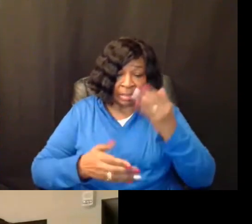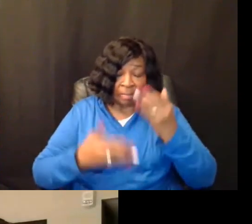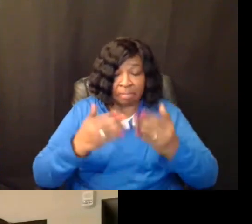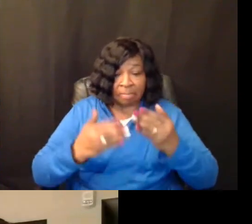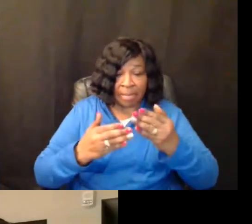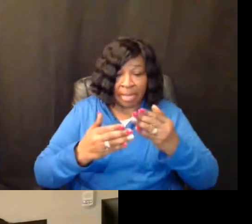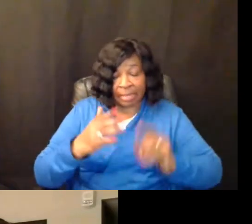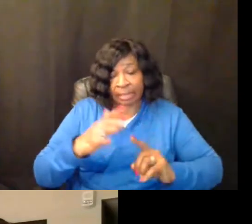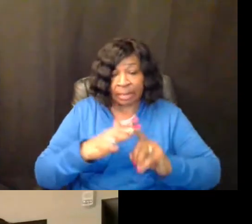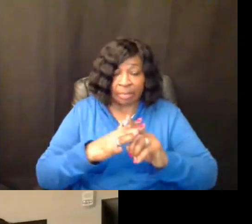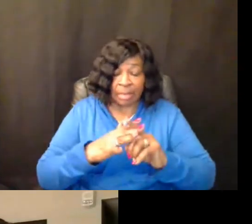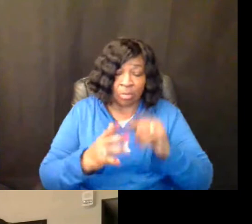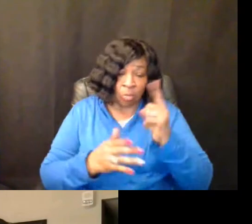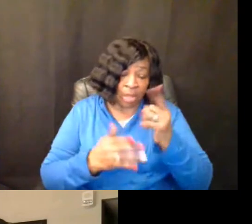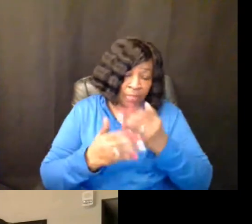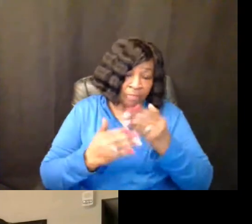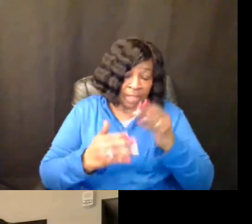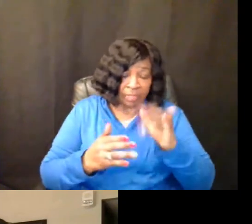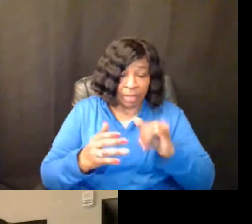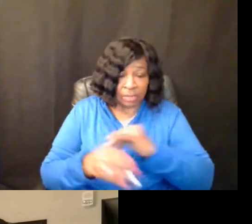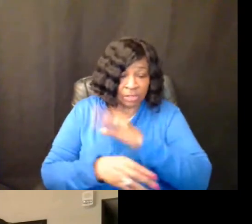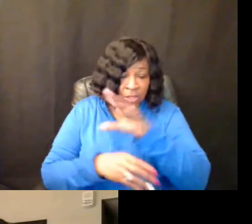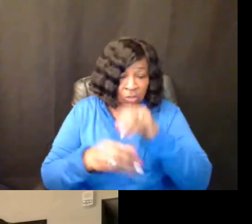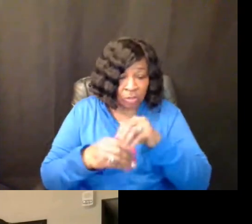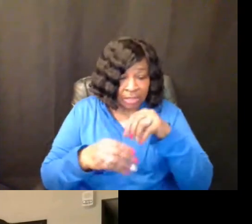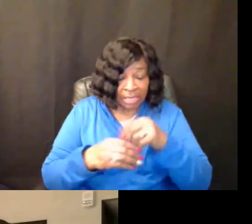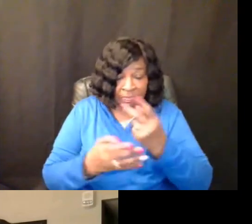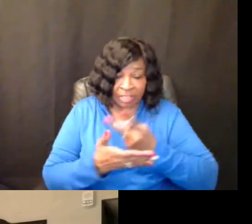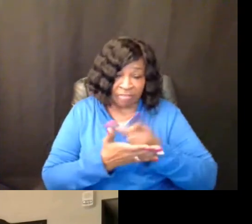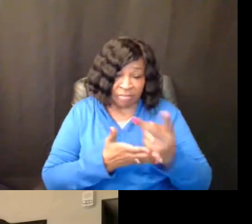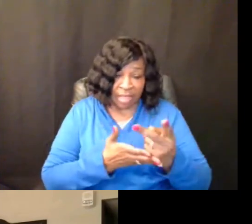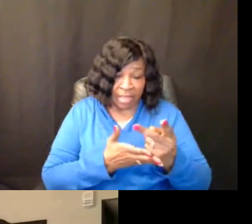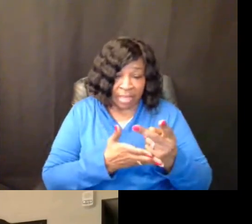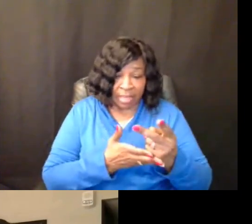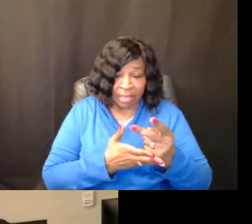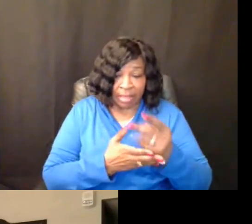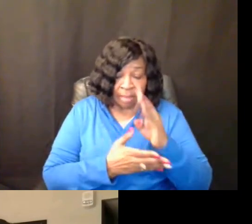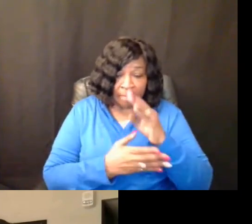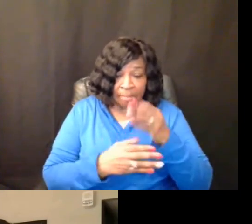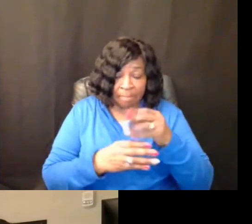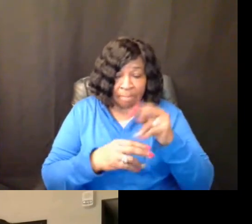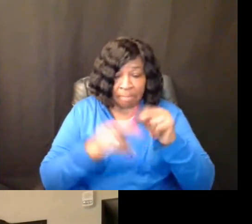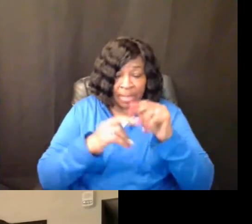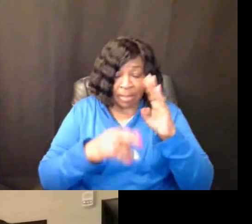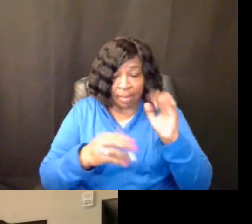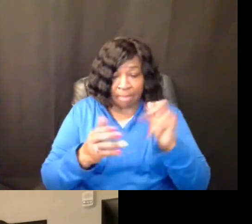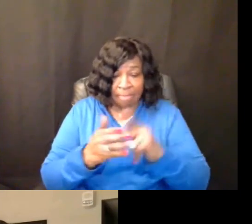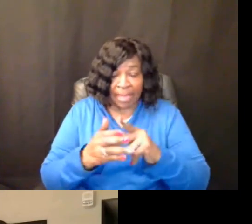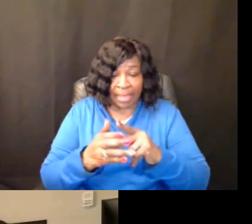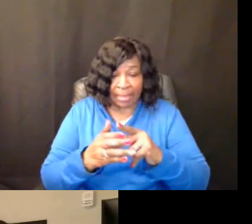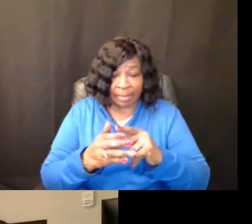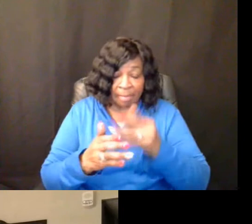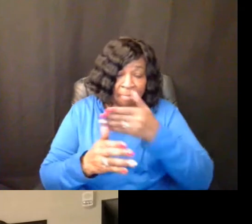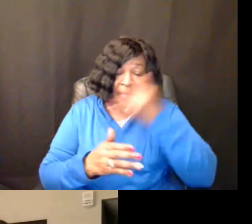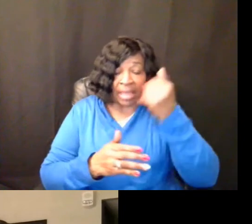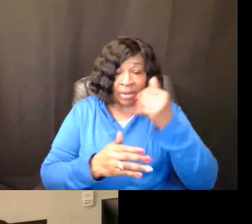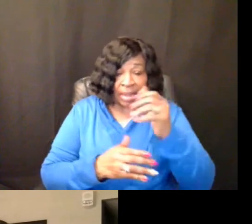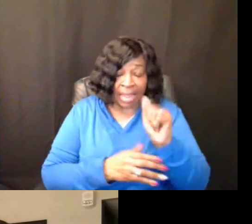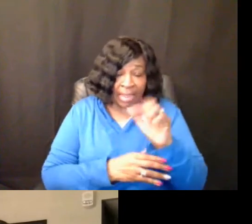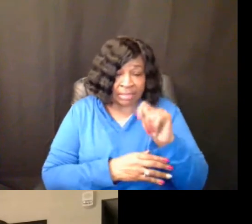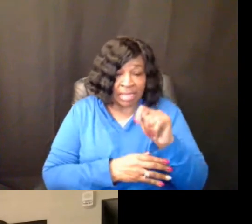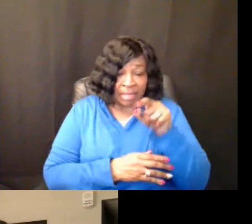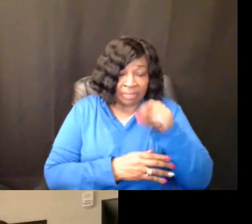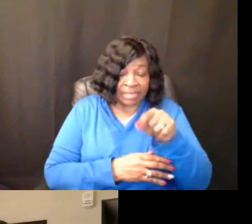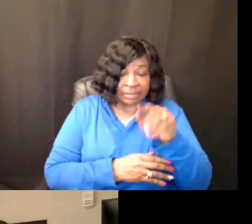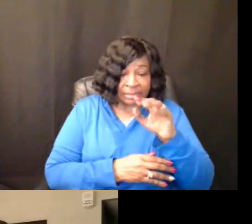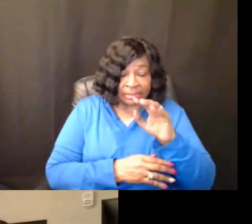surfacing. One of the things that was included in the failed Build Back Better Act, this was the big bill that Congress has been putting